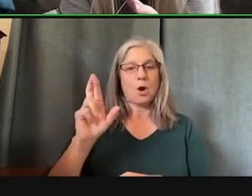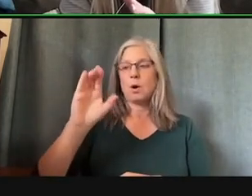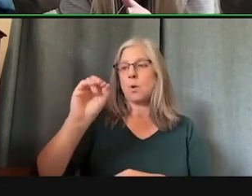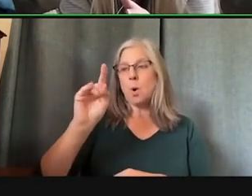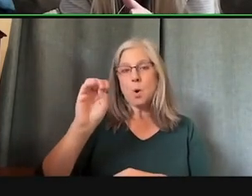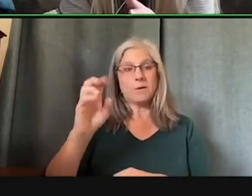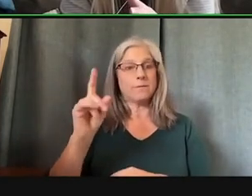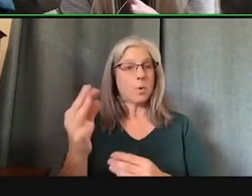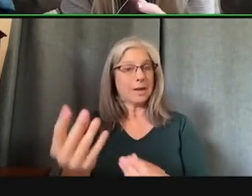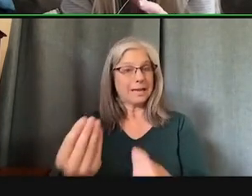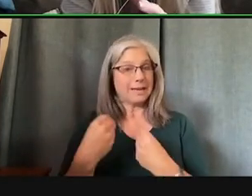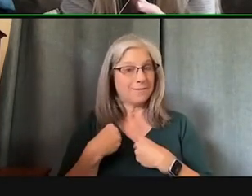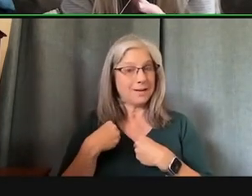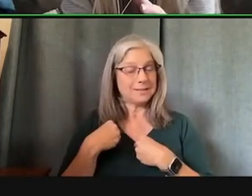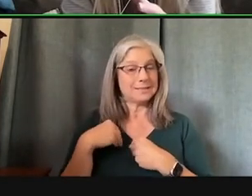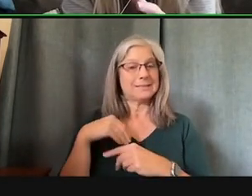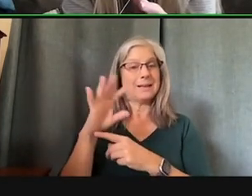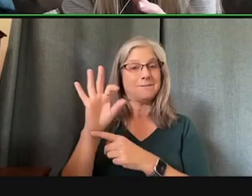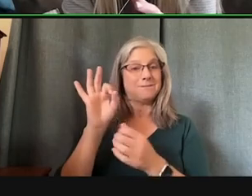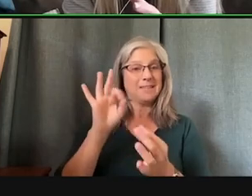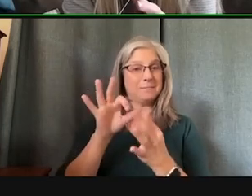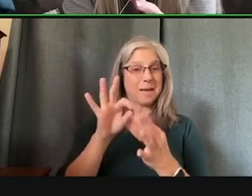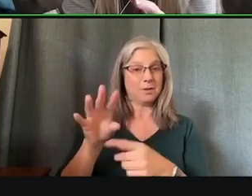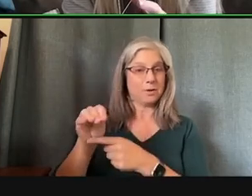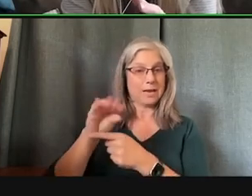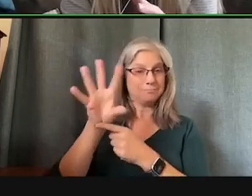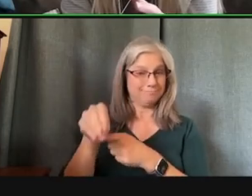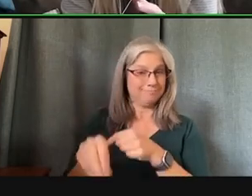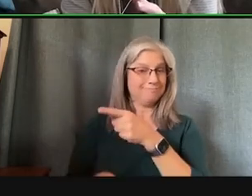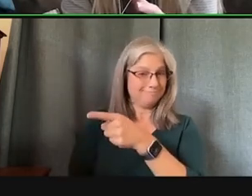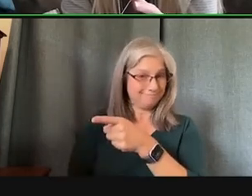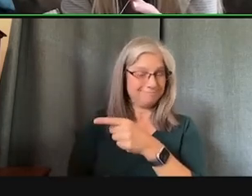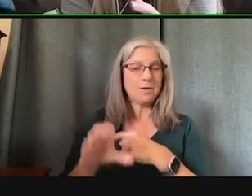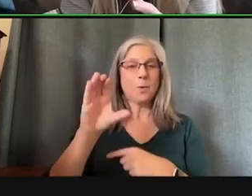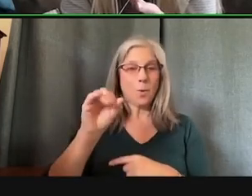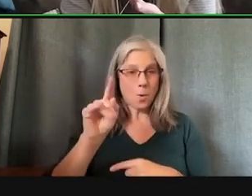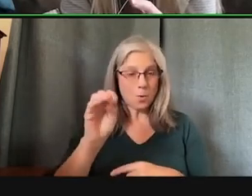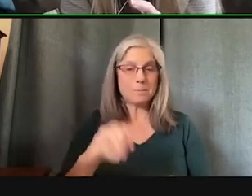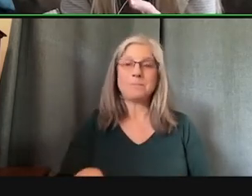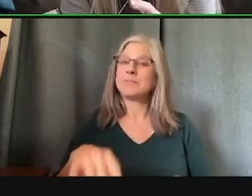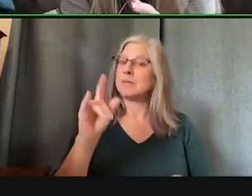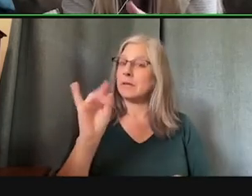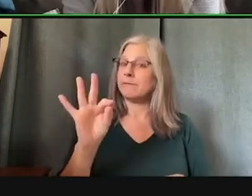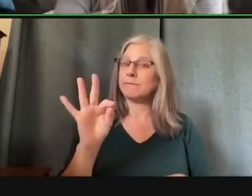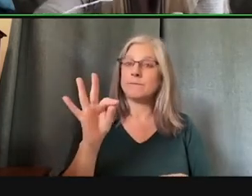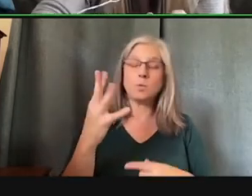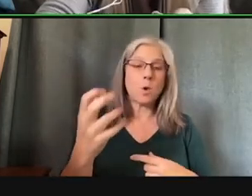some feedback about today's presentation, we would really appreciate it. And